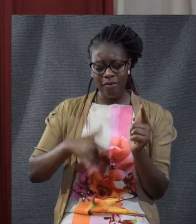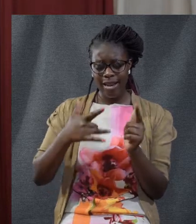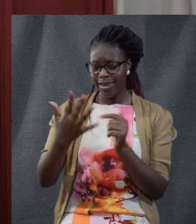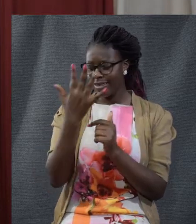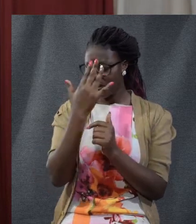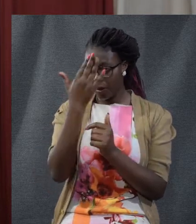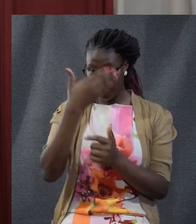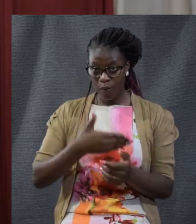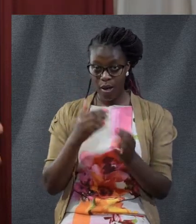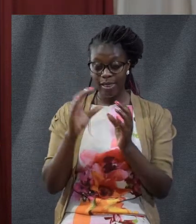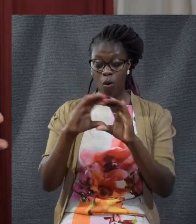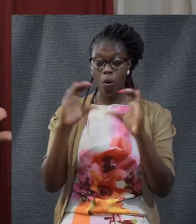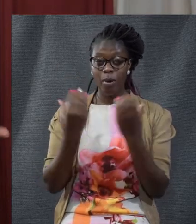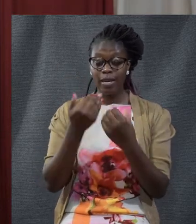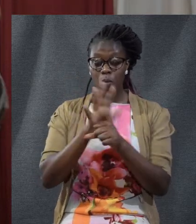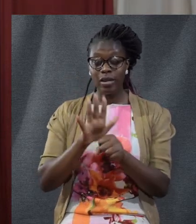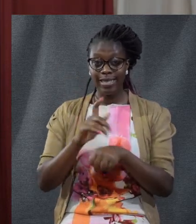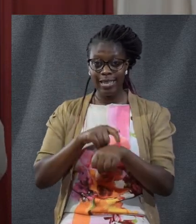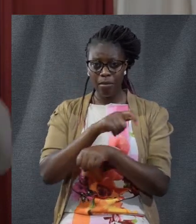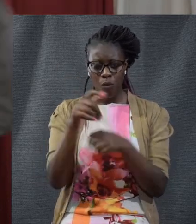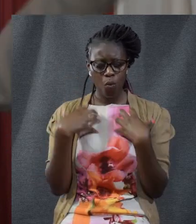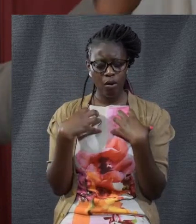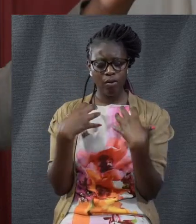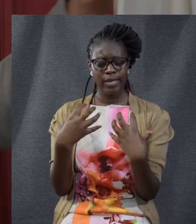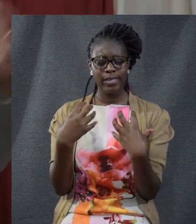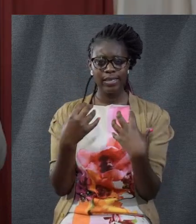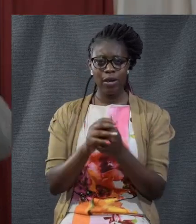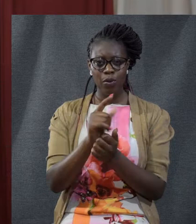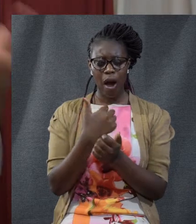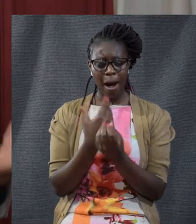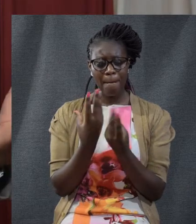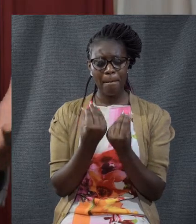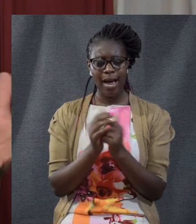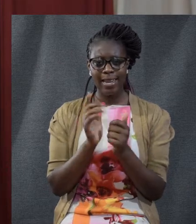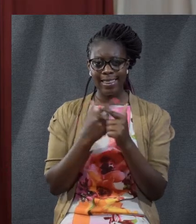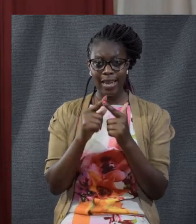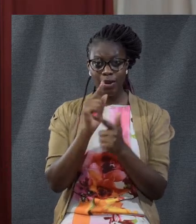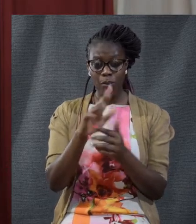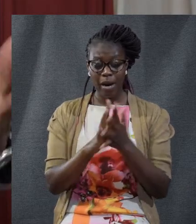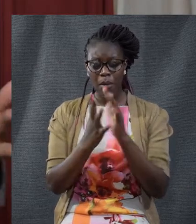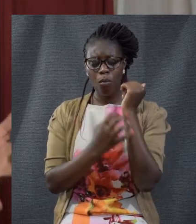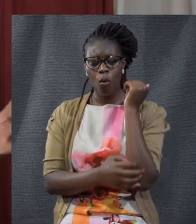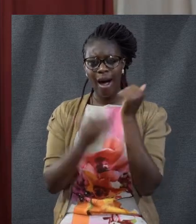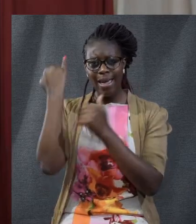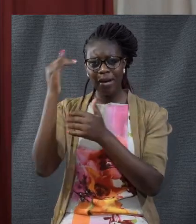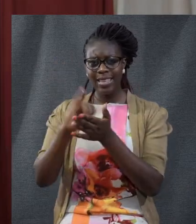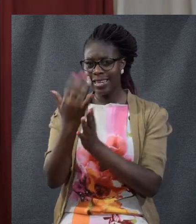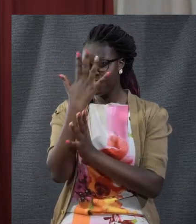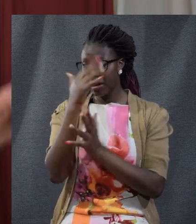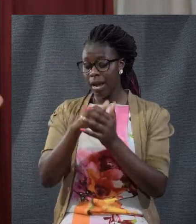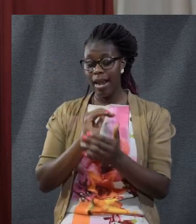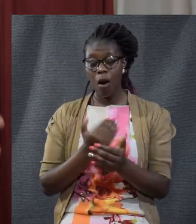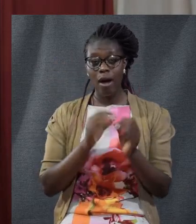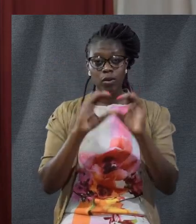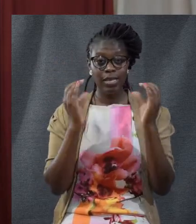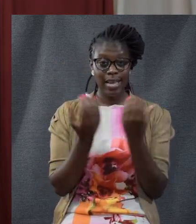felt ashamed before the community, especially when you are rich, when you are a billionaire and then you have nothing. You can imagine that kind of